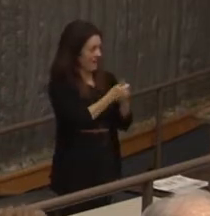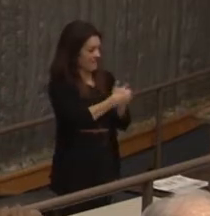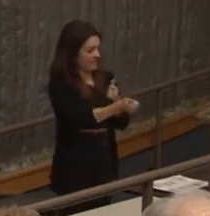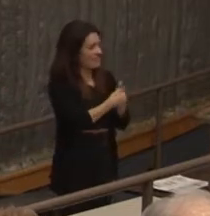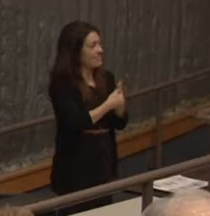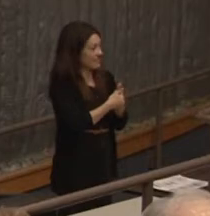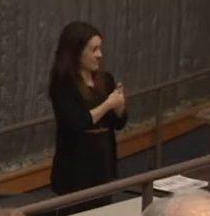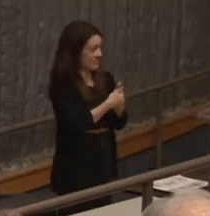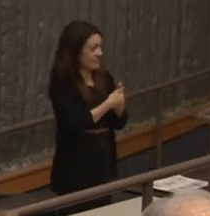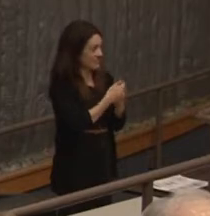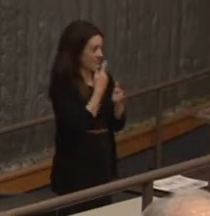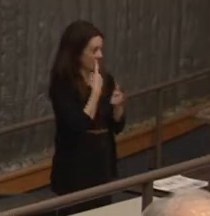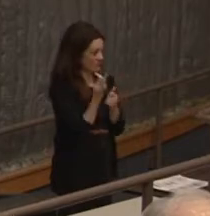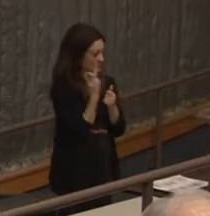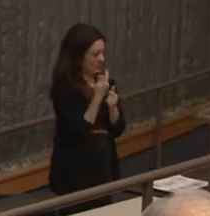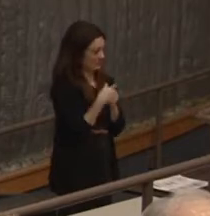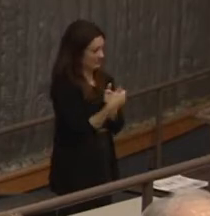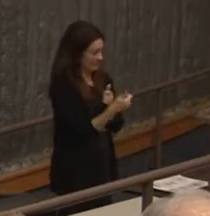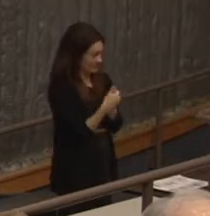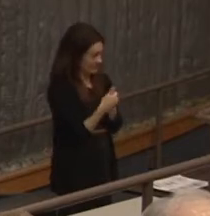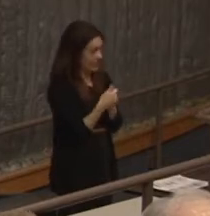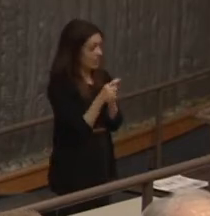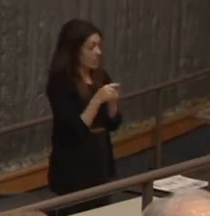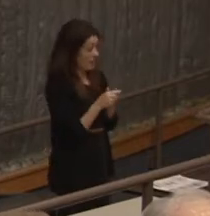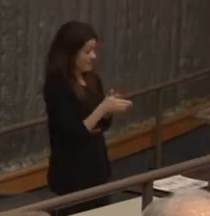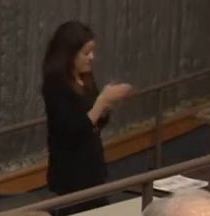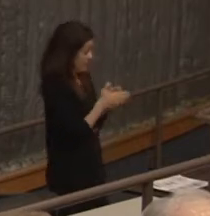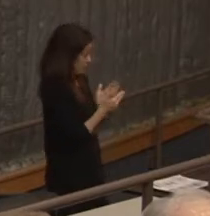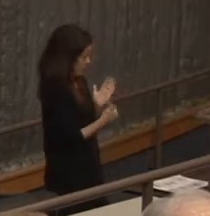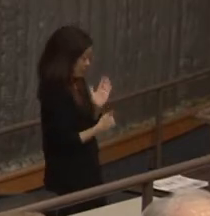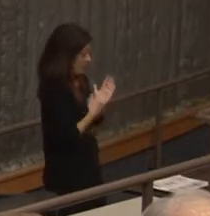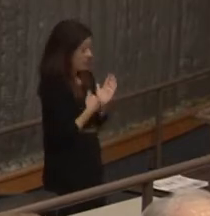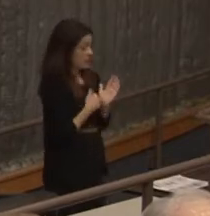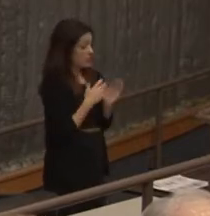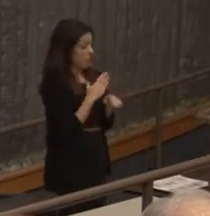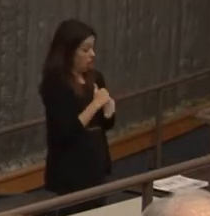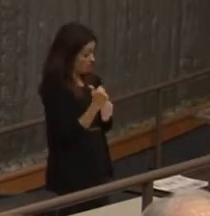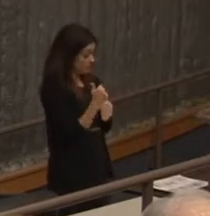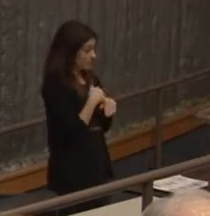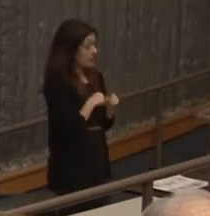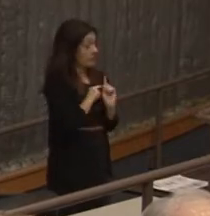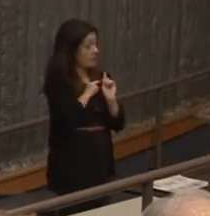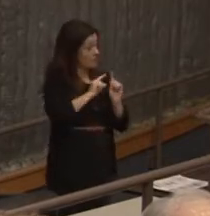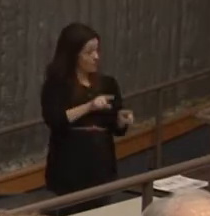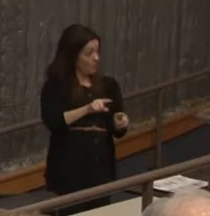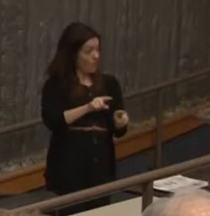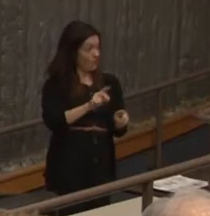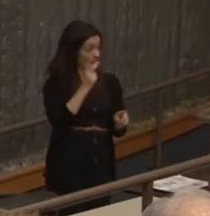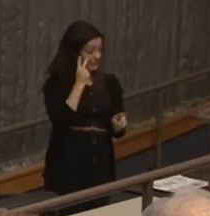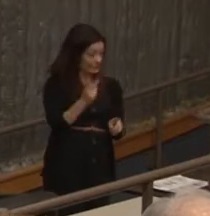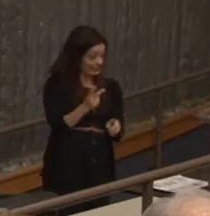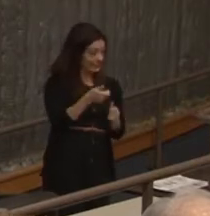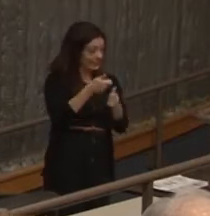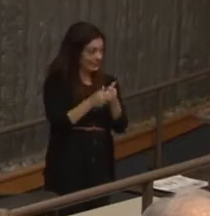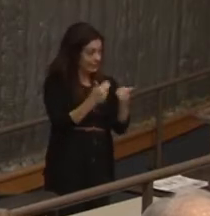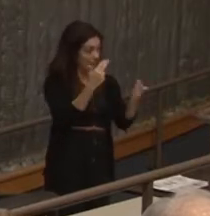house. So when he's finished, he calls me, and I go over to his studio. And he puts each painting on an